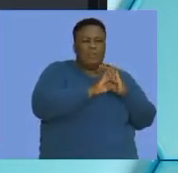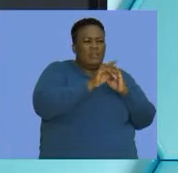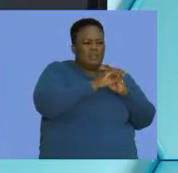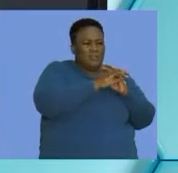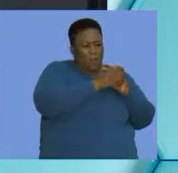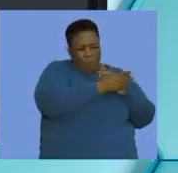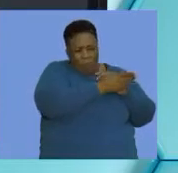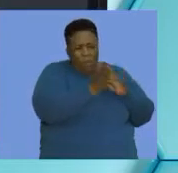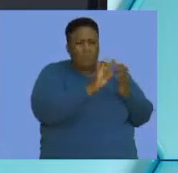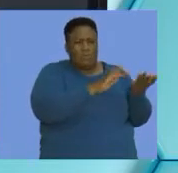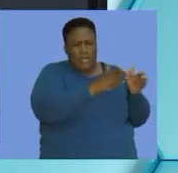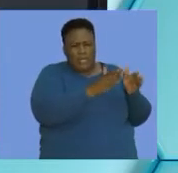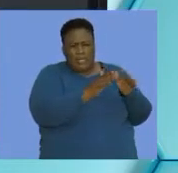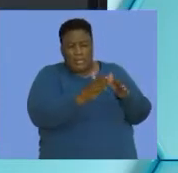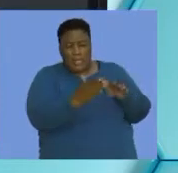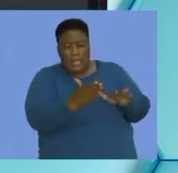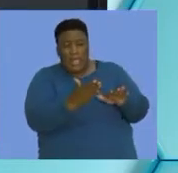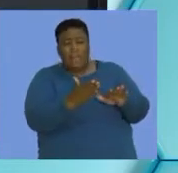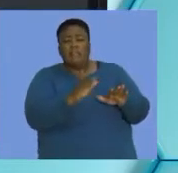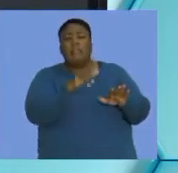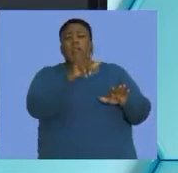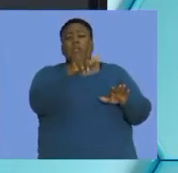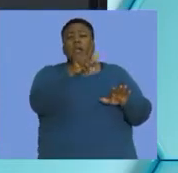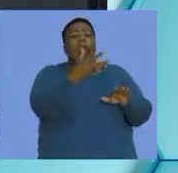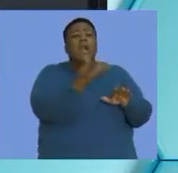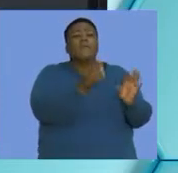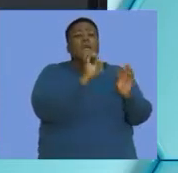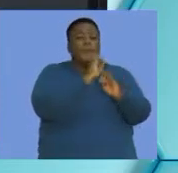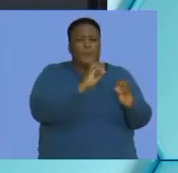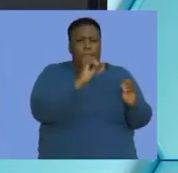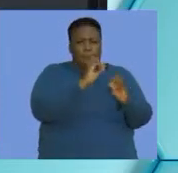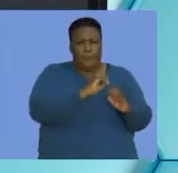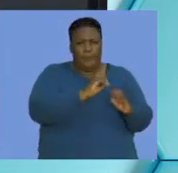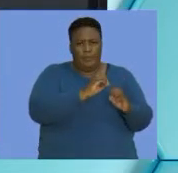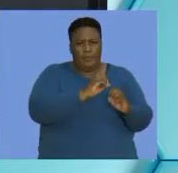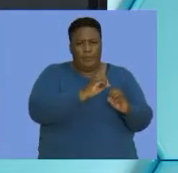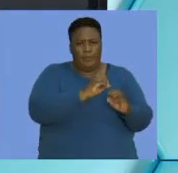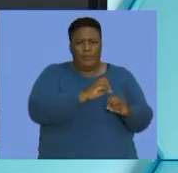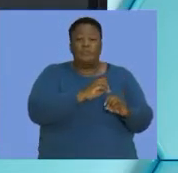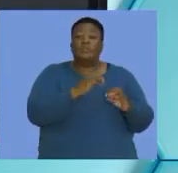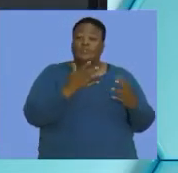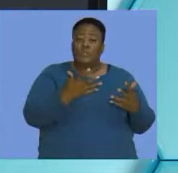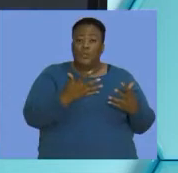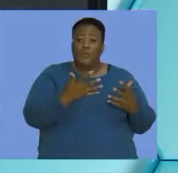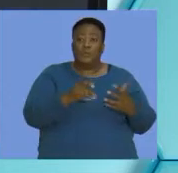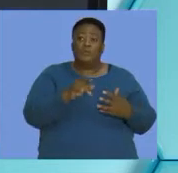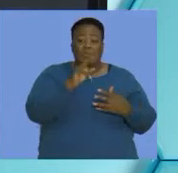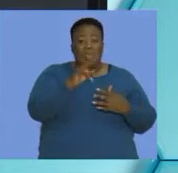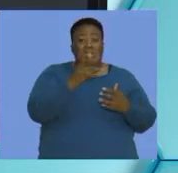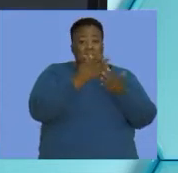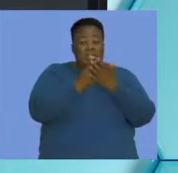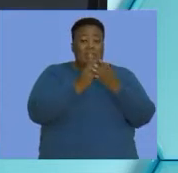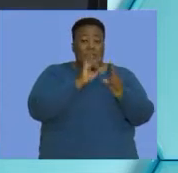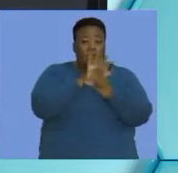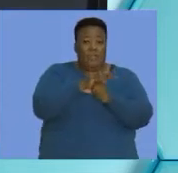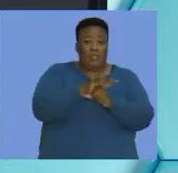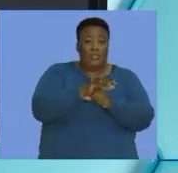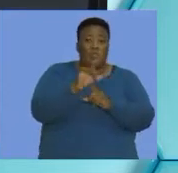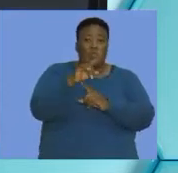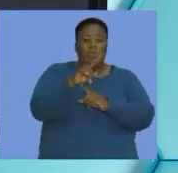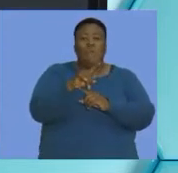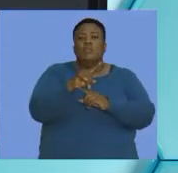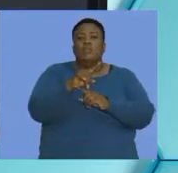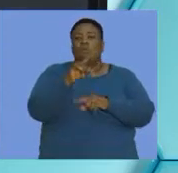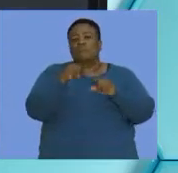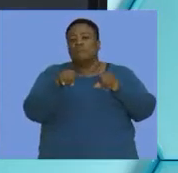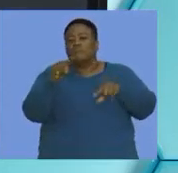would mean in terms of when species start to disappear? Certainly, this has a knock-on effect on the diversity